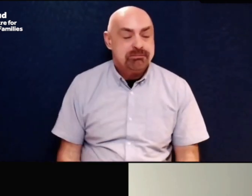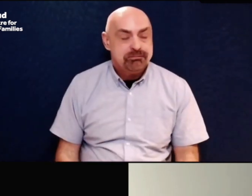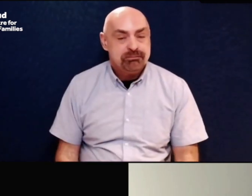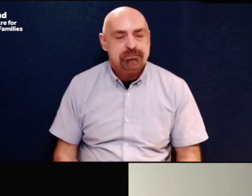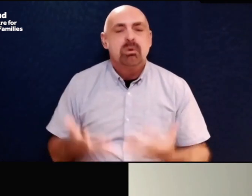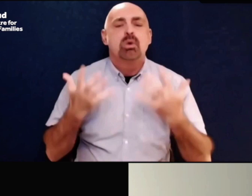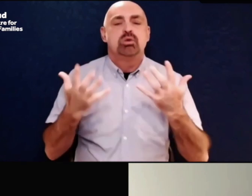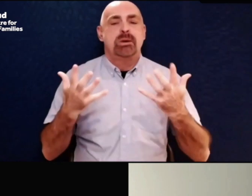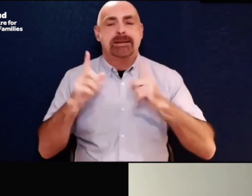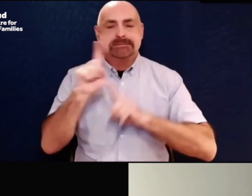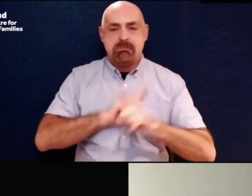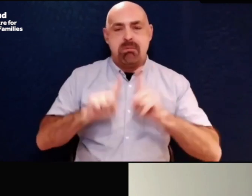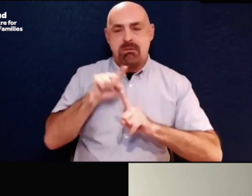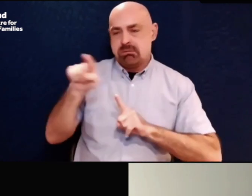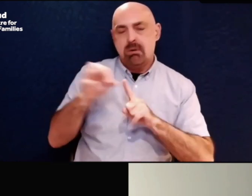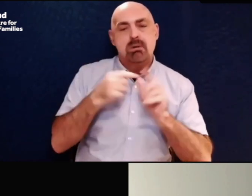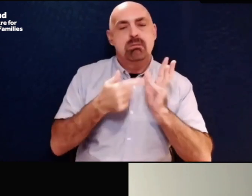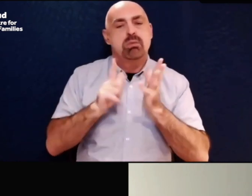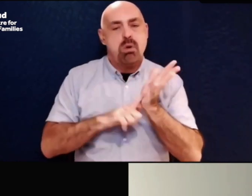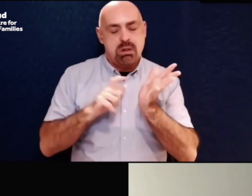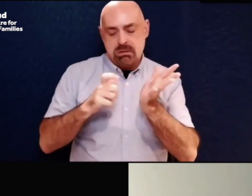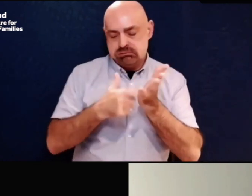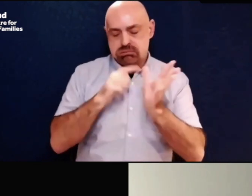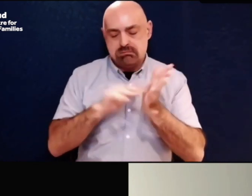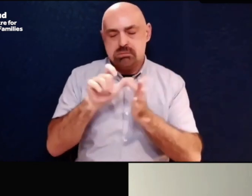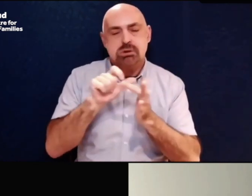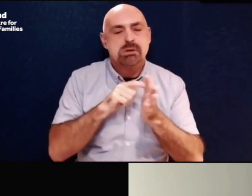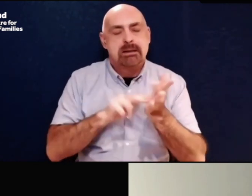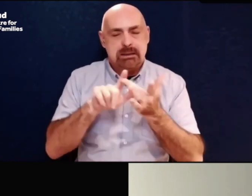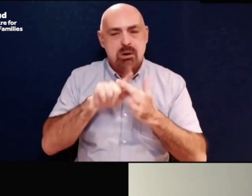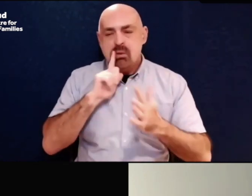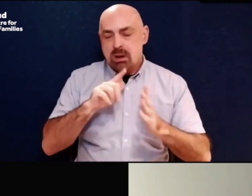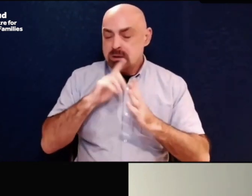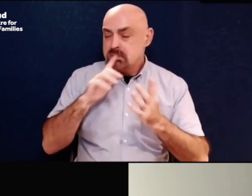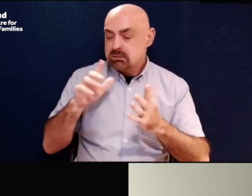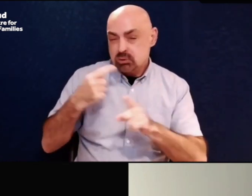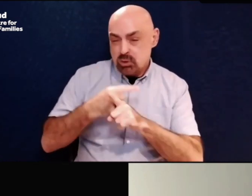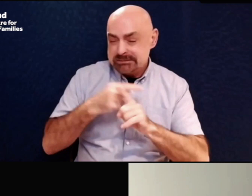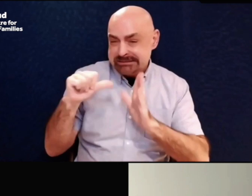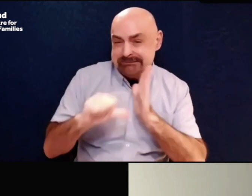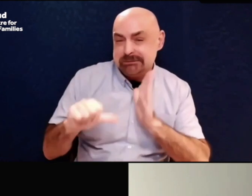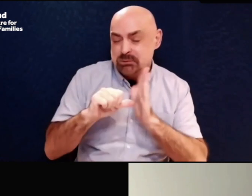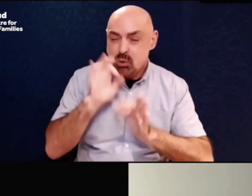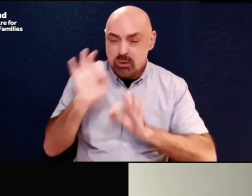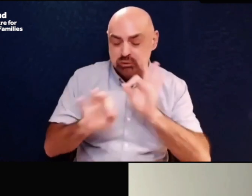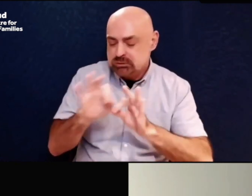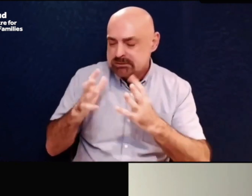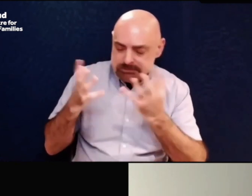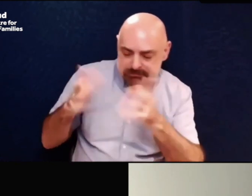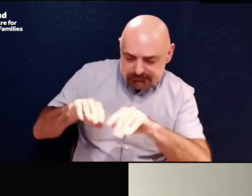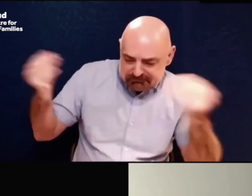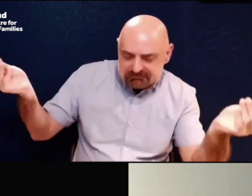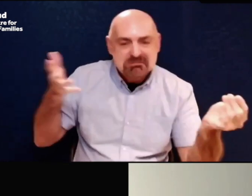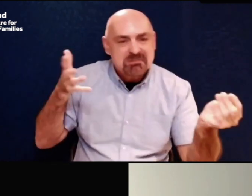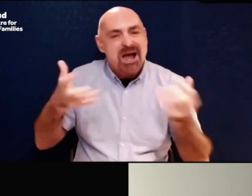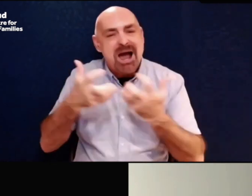Today's seminar will cover difficult questions about the hard truths and challenges that we must face if we are